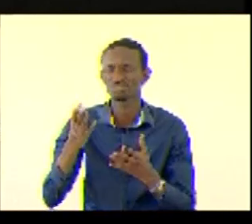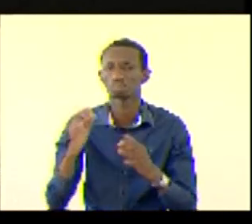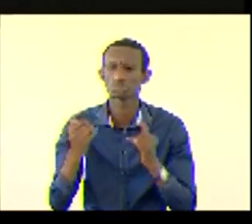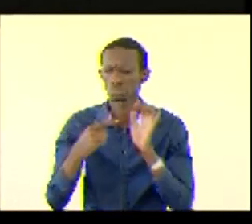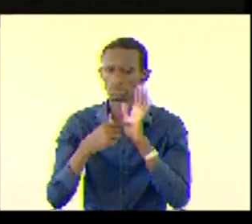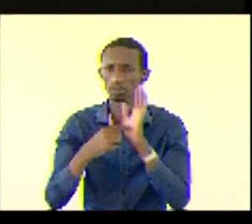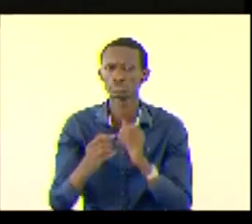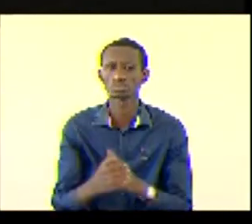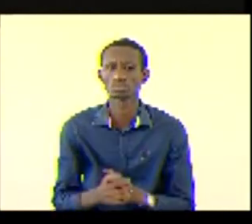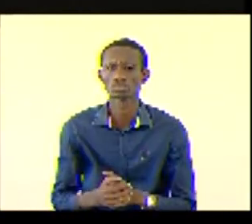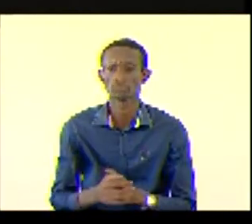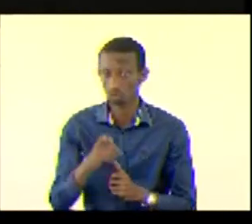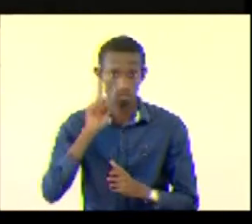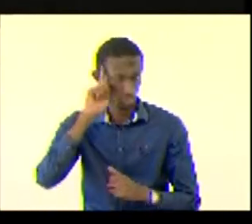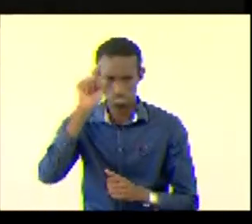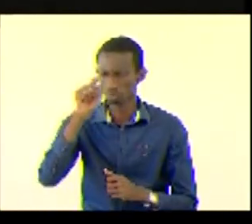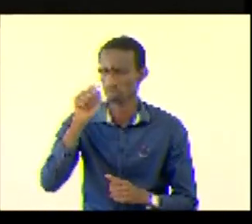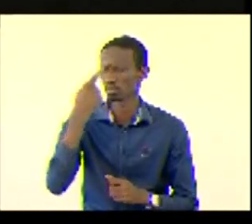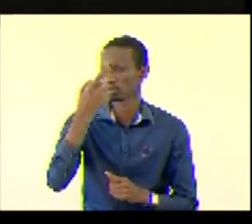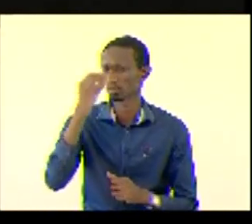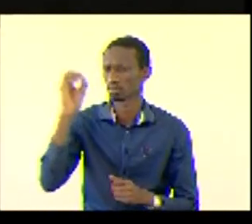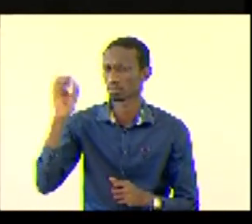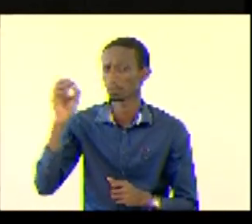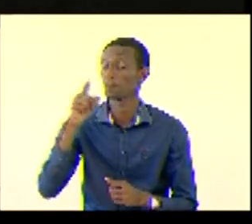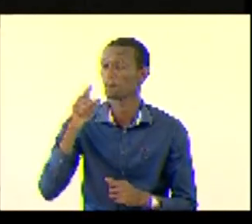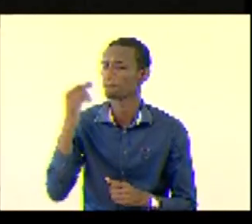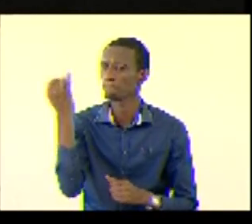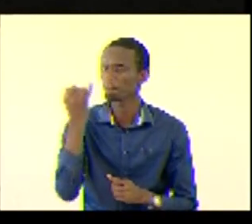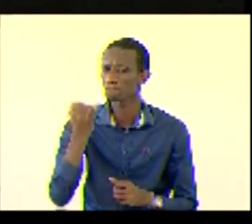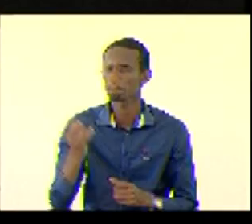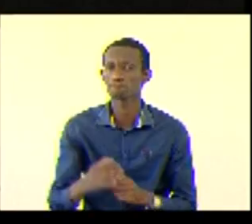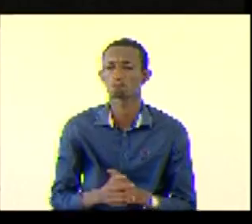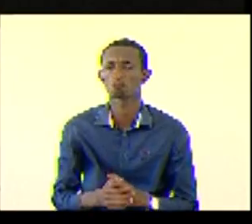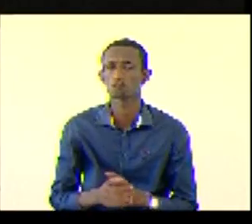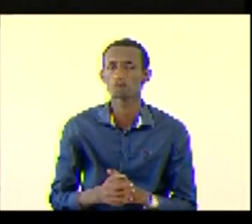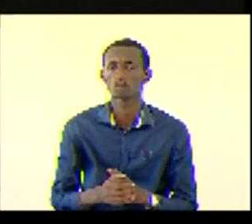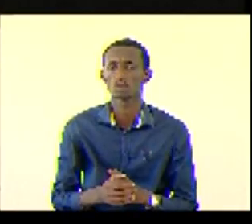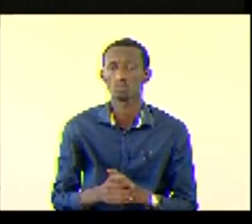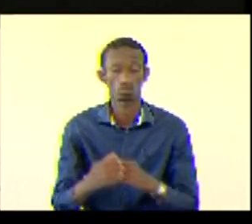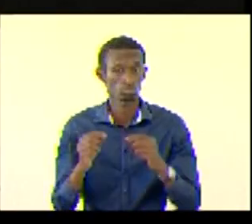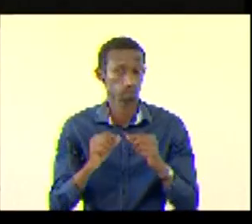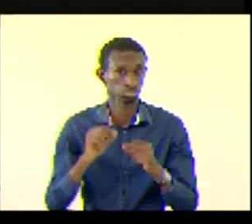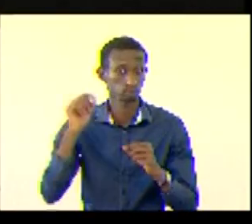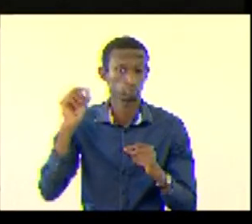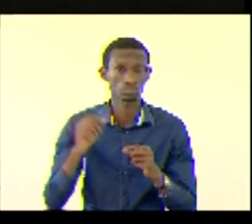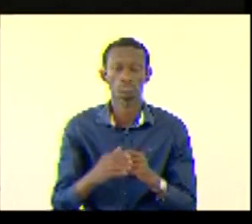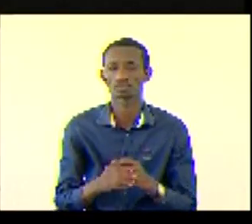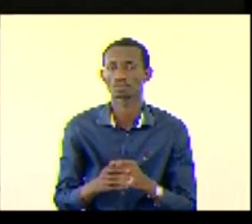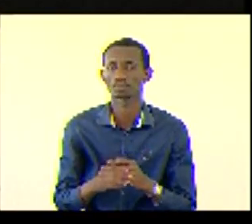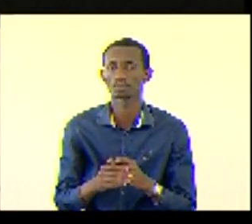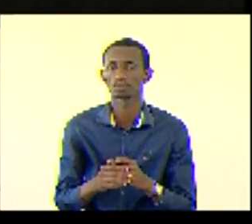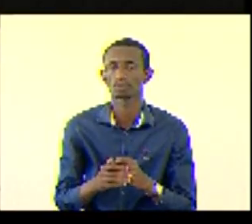example. Assuming this is 100, so you draw a line, a straight